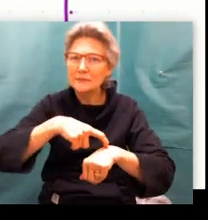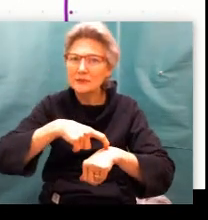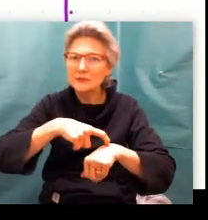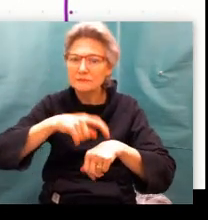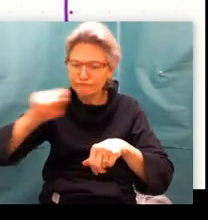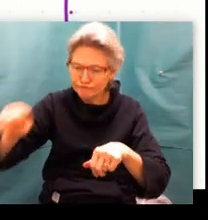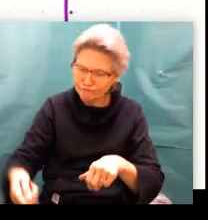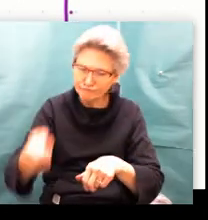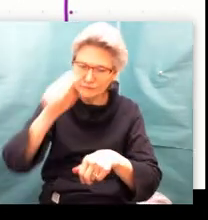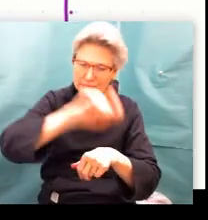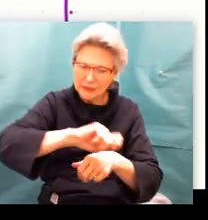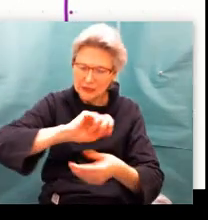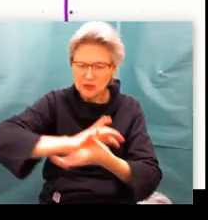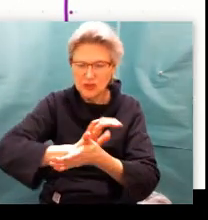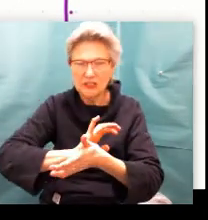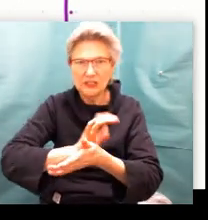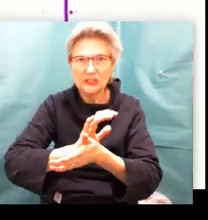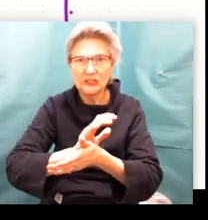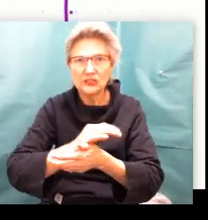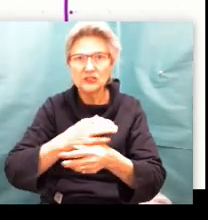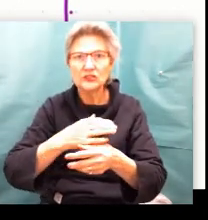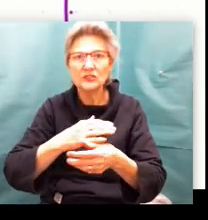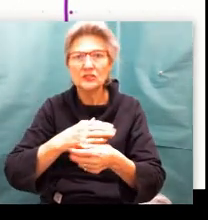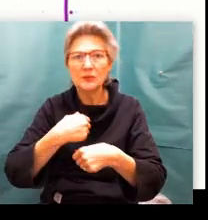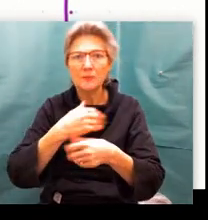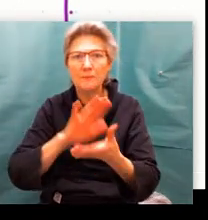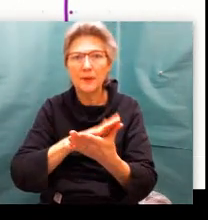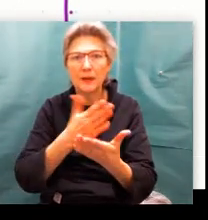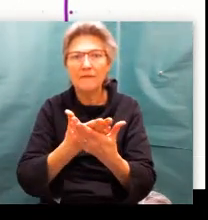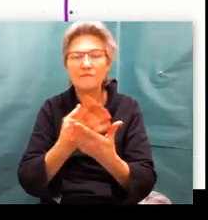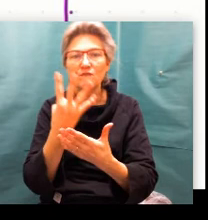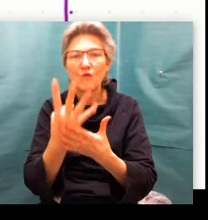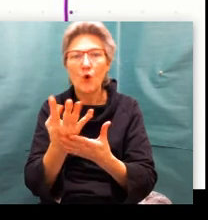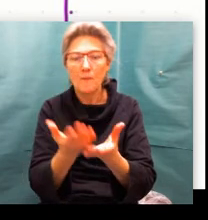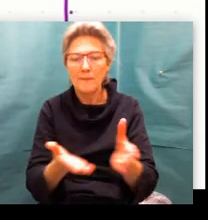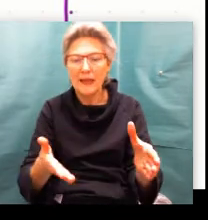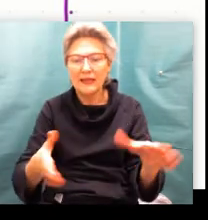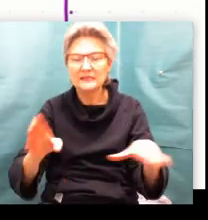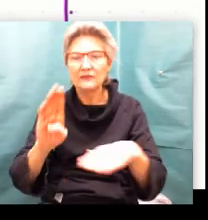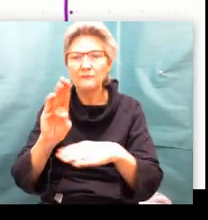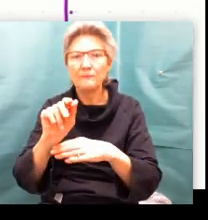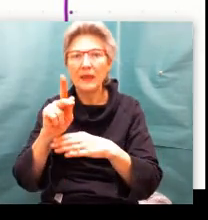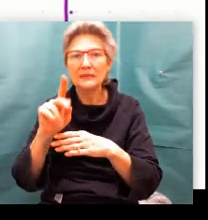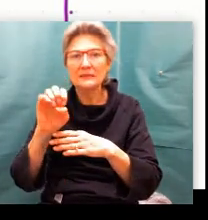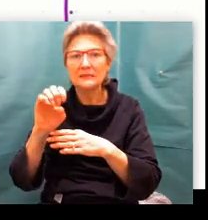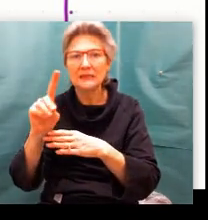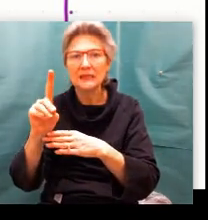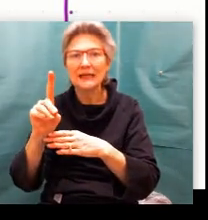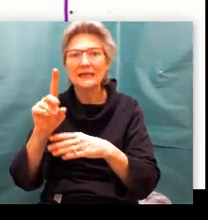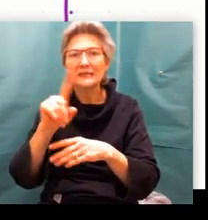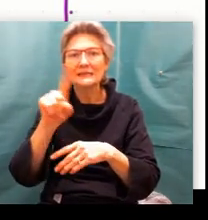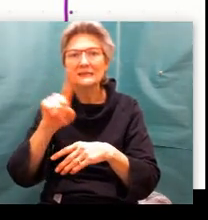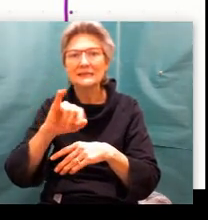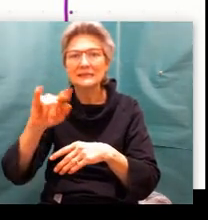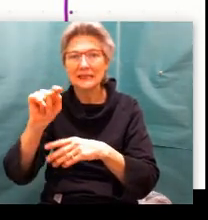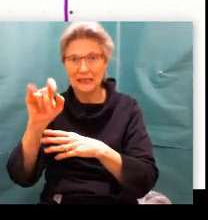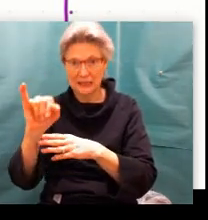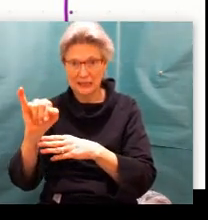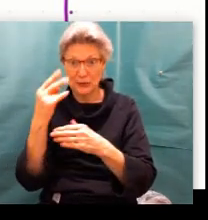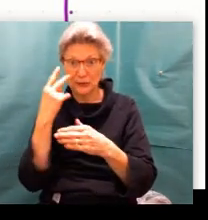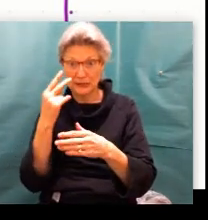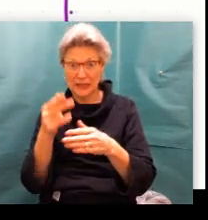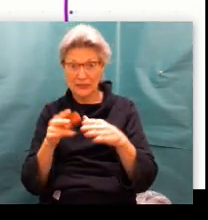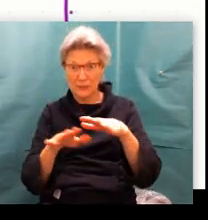of cheese to make her 4 pans of baked ziti. You'll see here at the bottom, what I did was